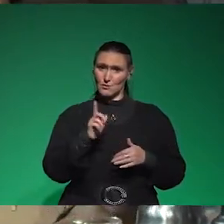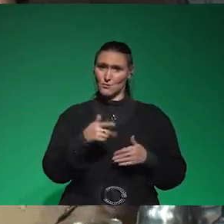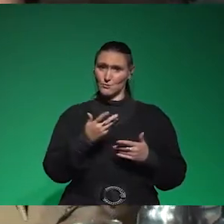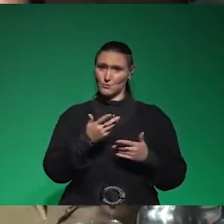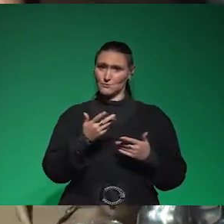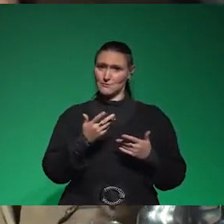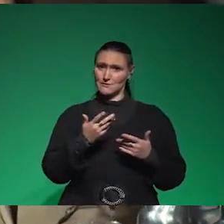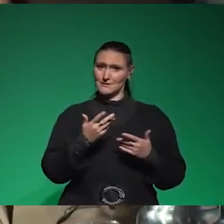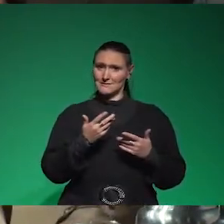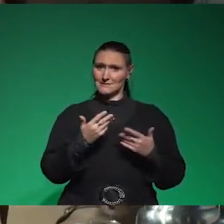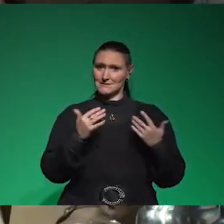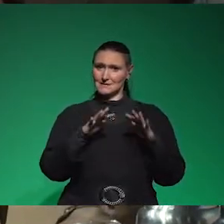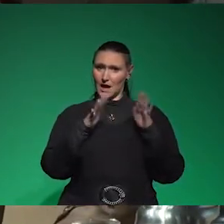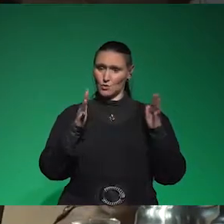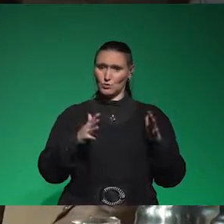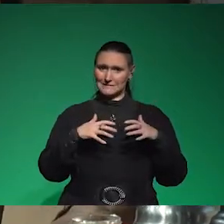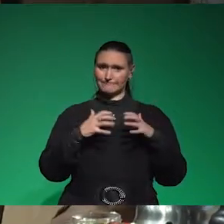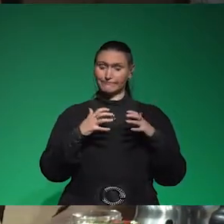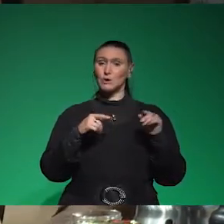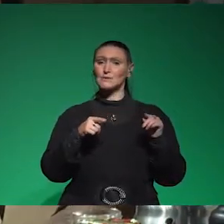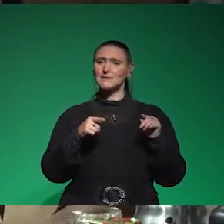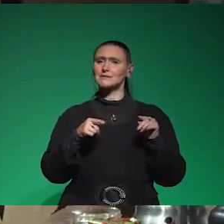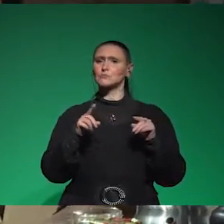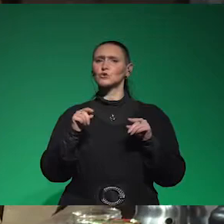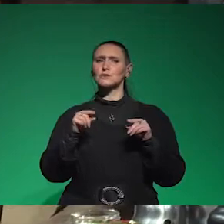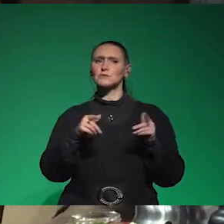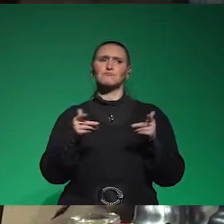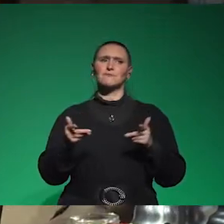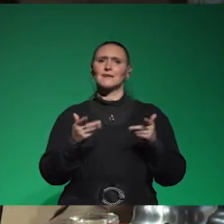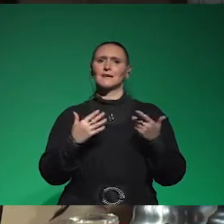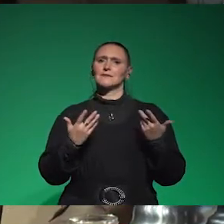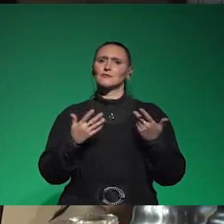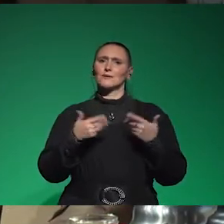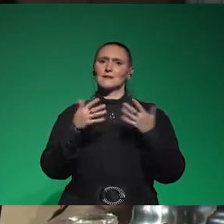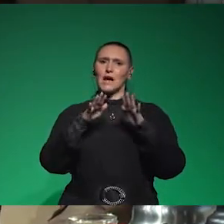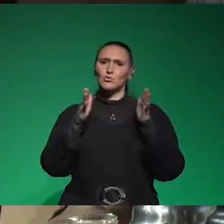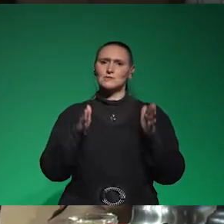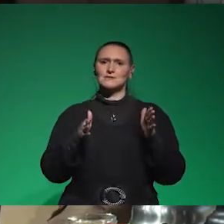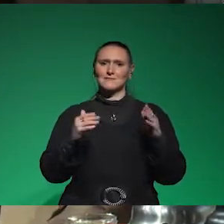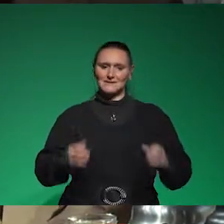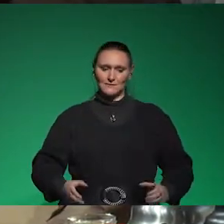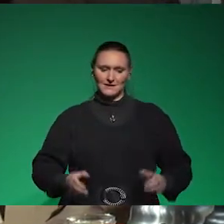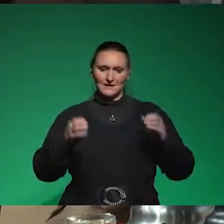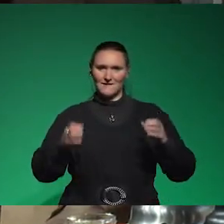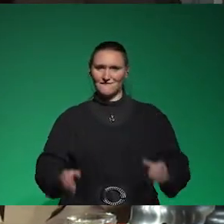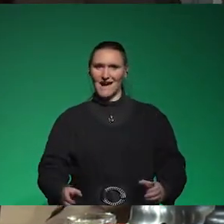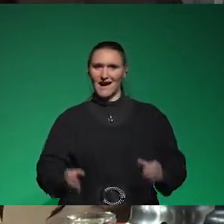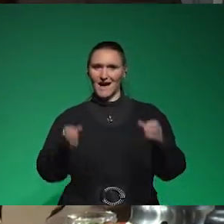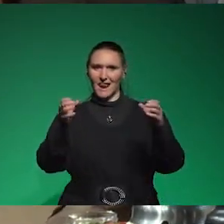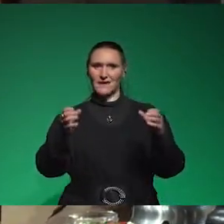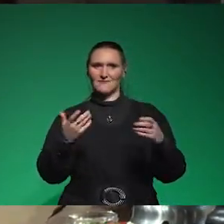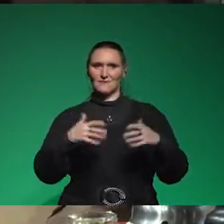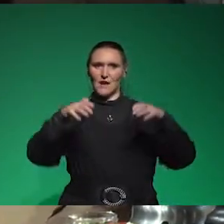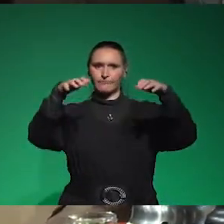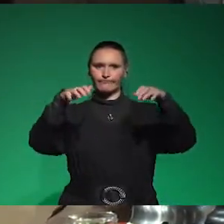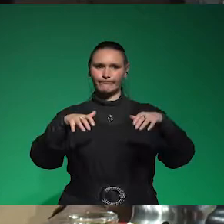wooden house. Yeah. And then in before the what do you call it? The floor. Yeah, the floor.